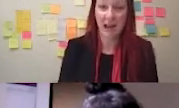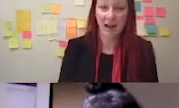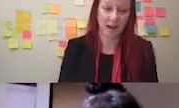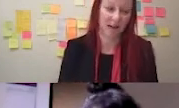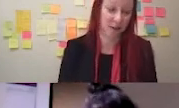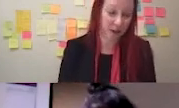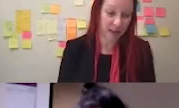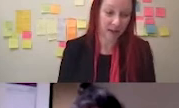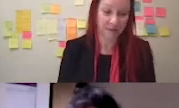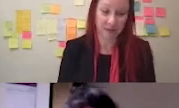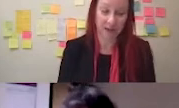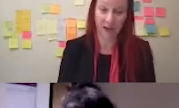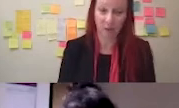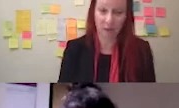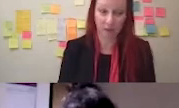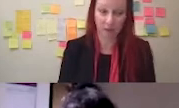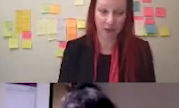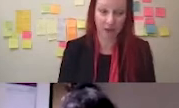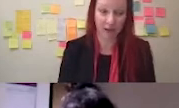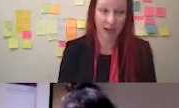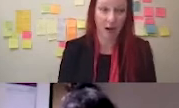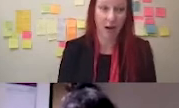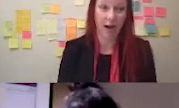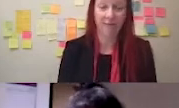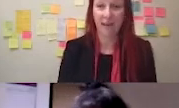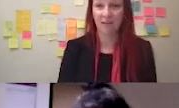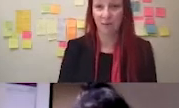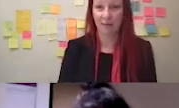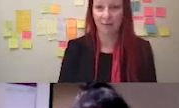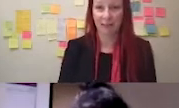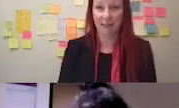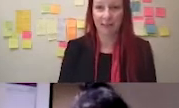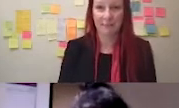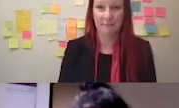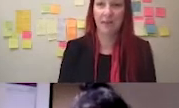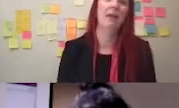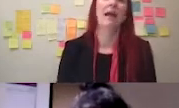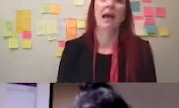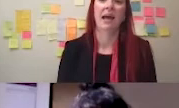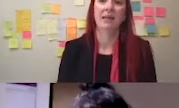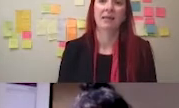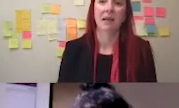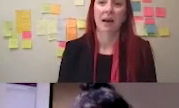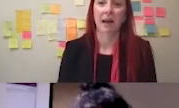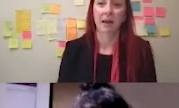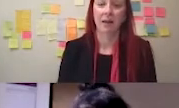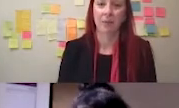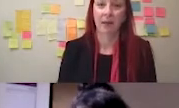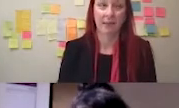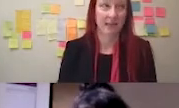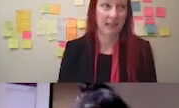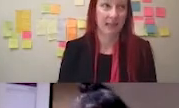And in my journey of figuring out what was going on, I found mindfulness. And